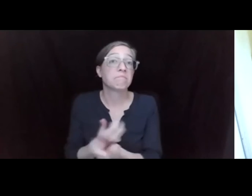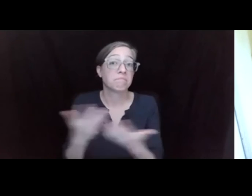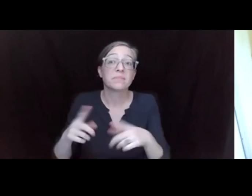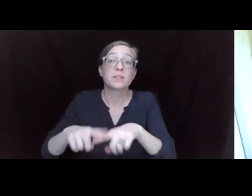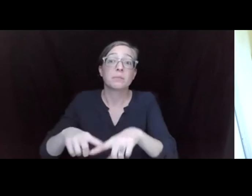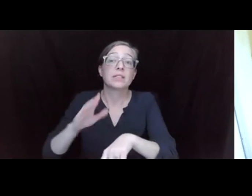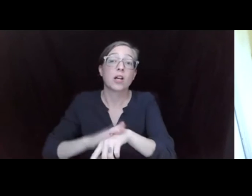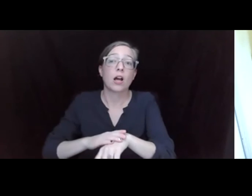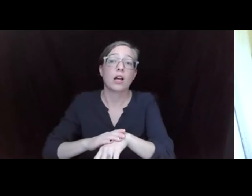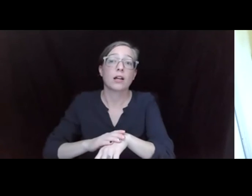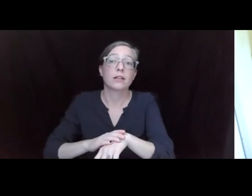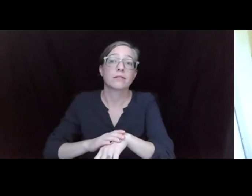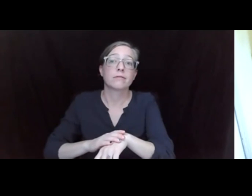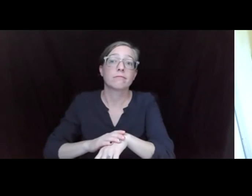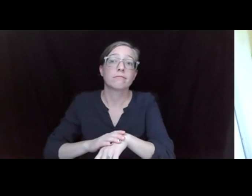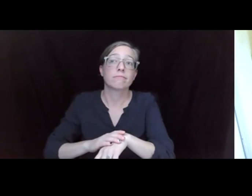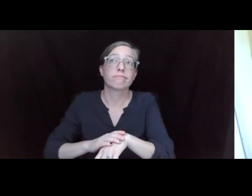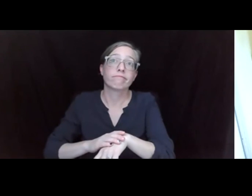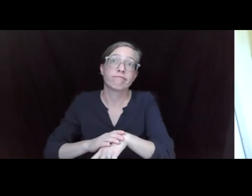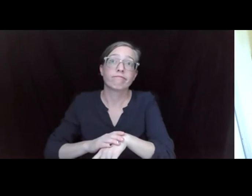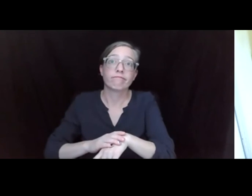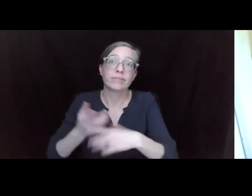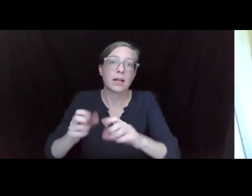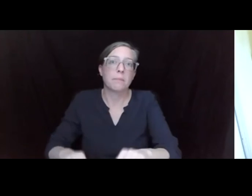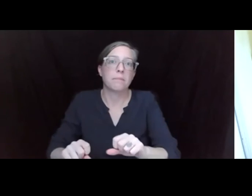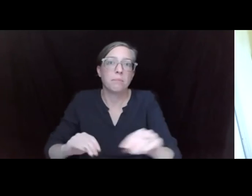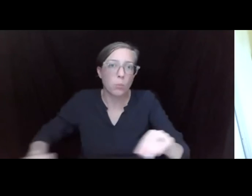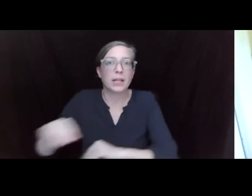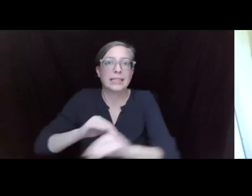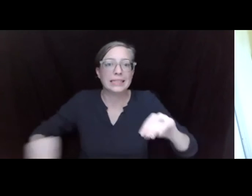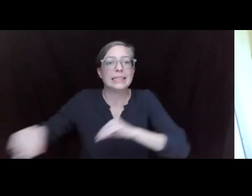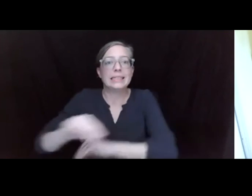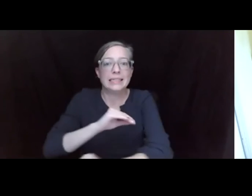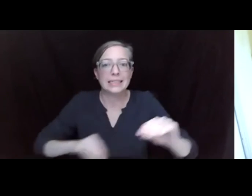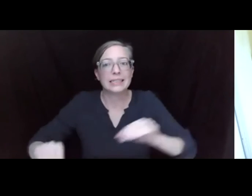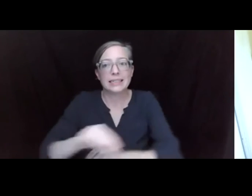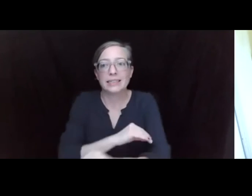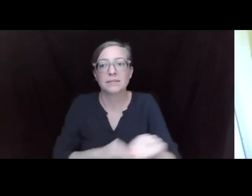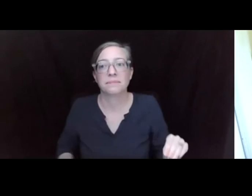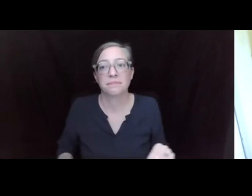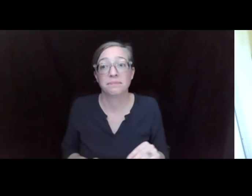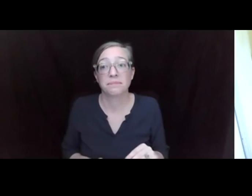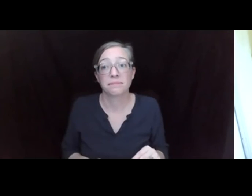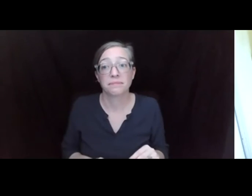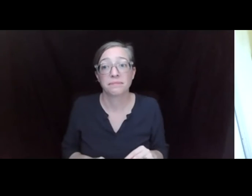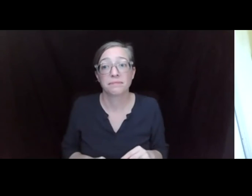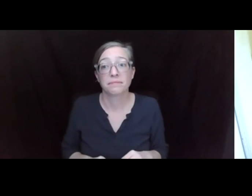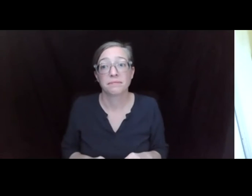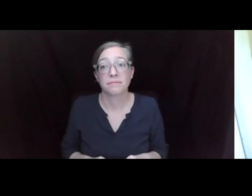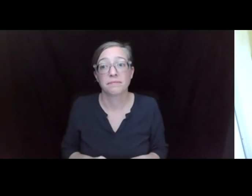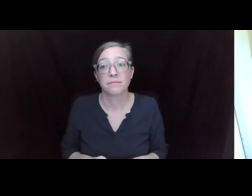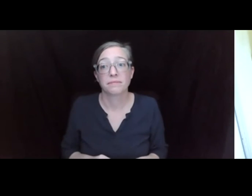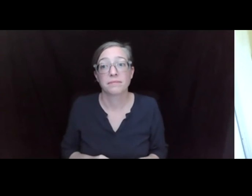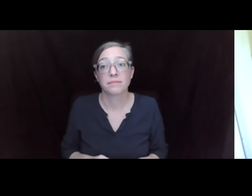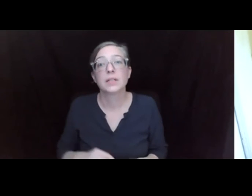linear electrophoretic mobility and the nonlinear electrophoretic mobility. Those are playing a big role. I'm not counting electrosmotic flow because